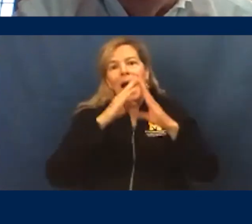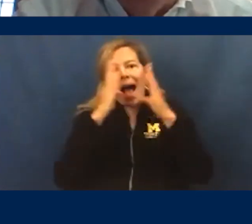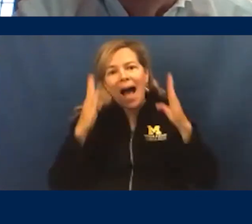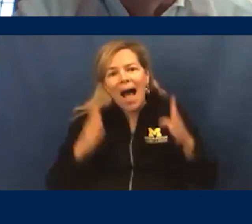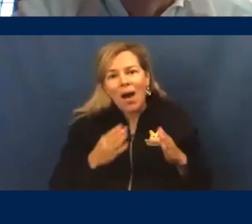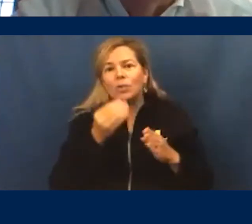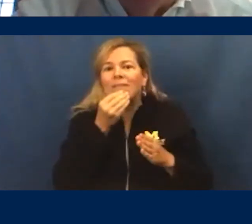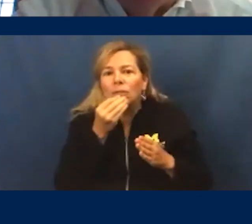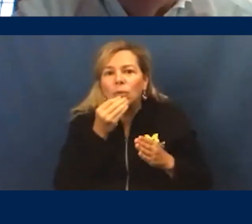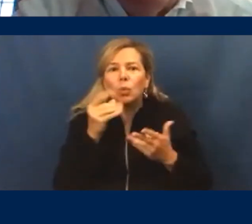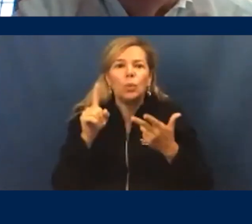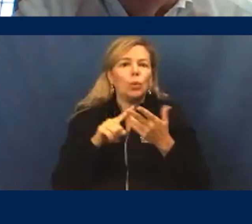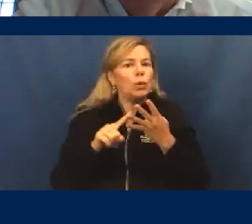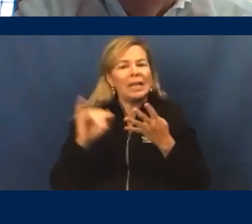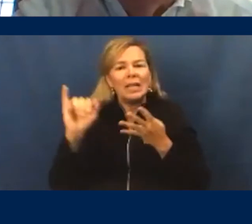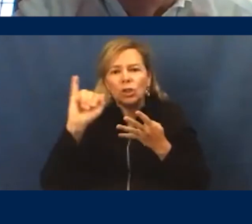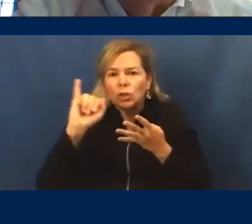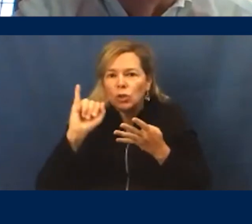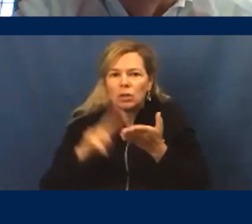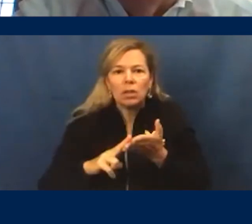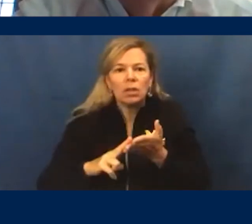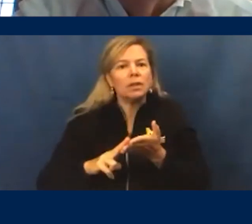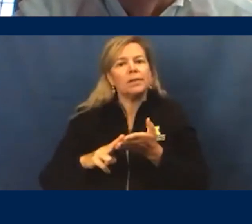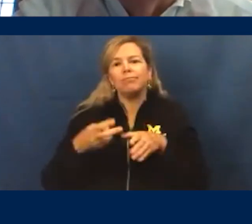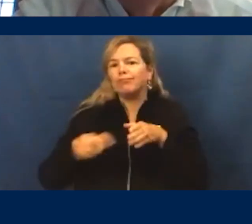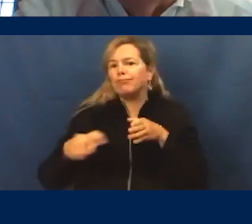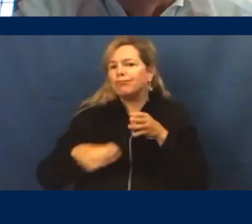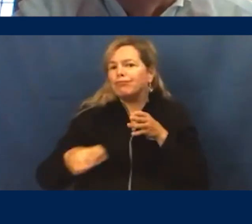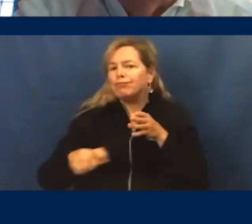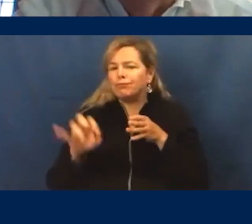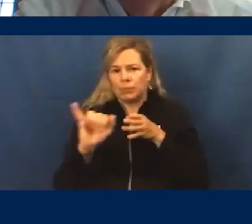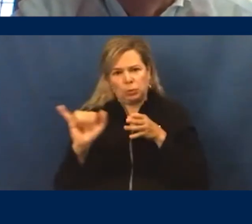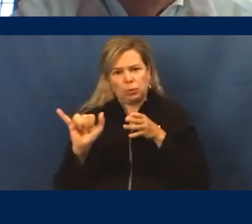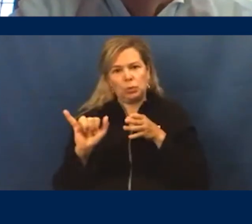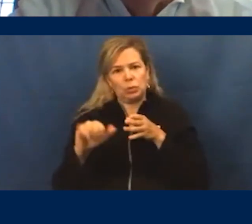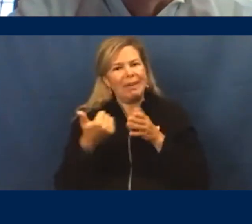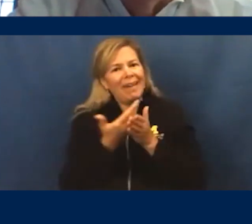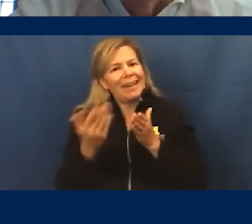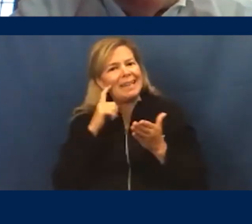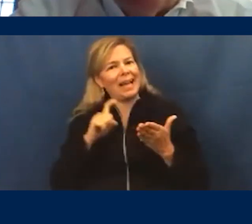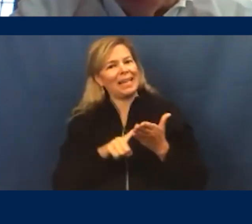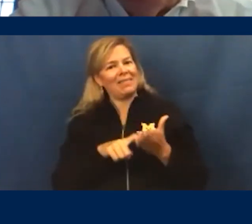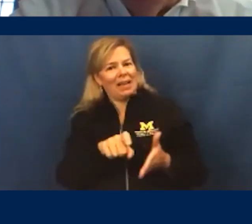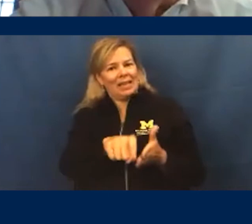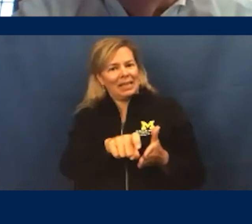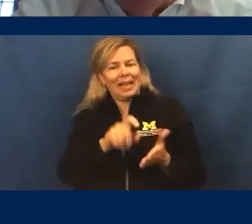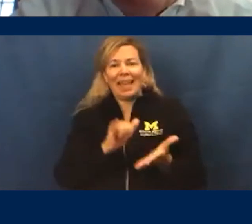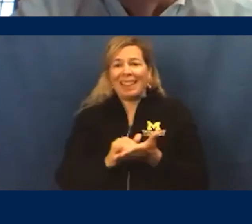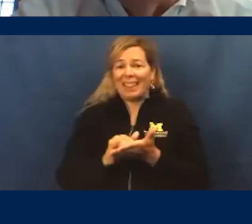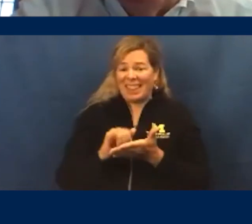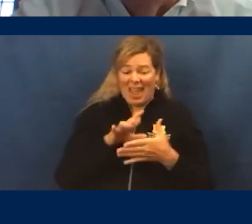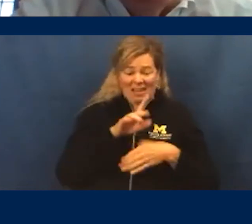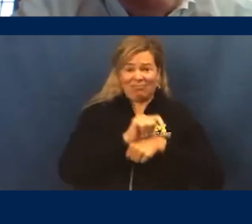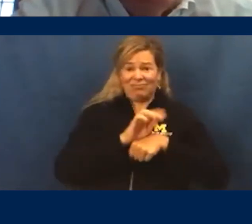insurance enrollment, transportation, and other critical areas of identified need. Generally, the task force members have been